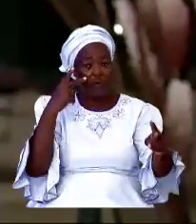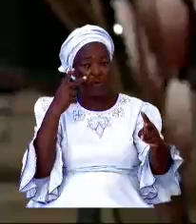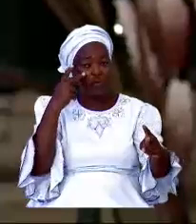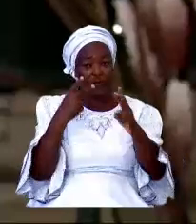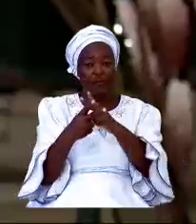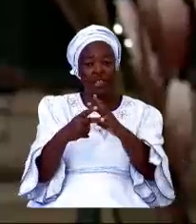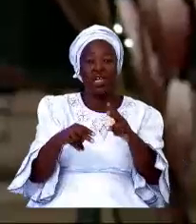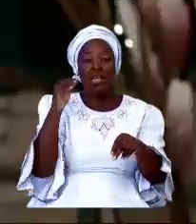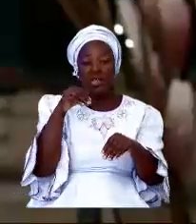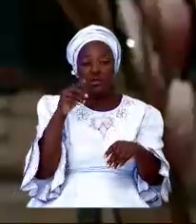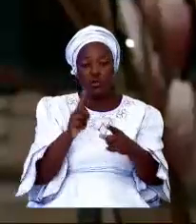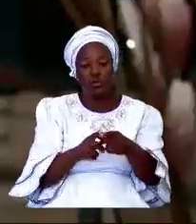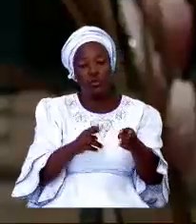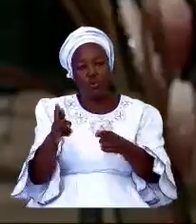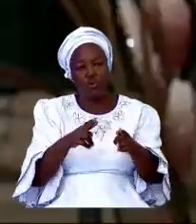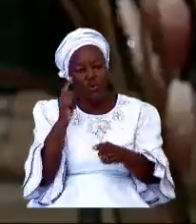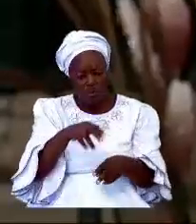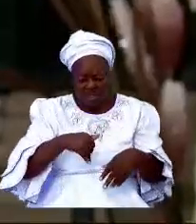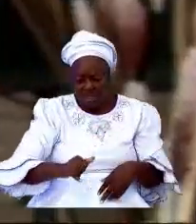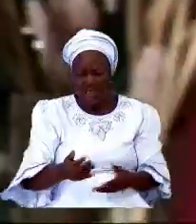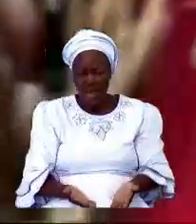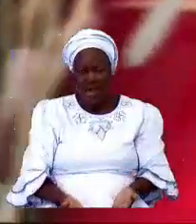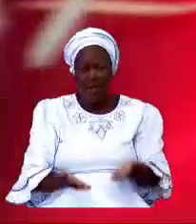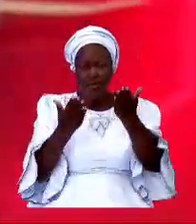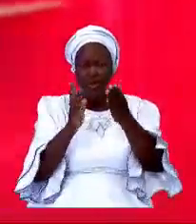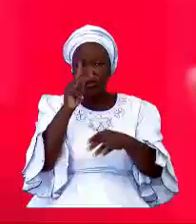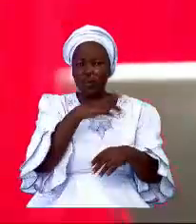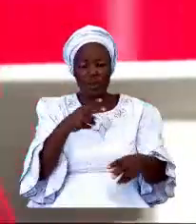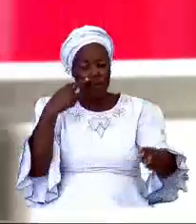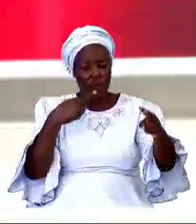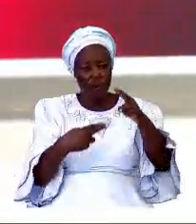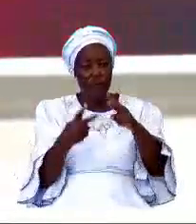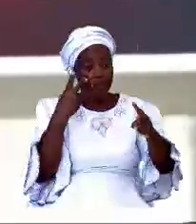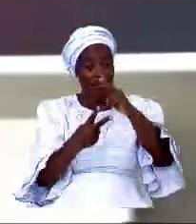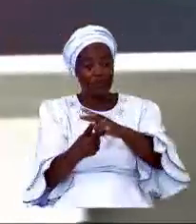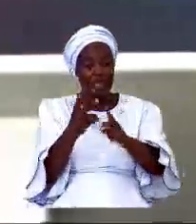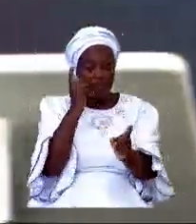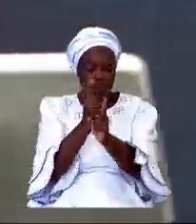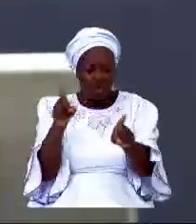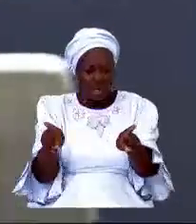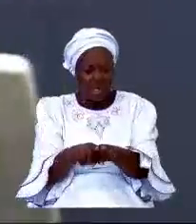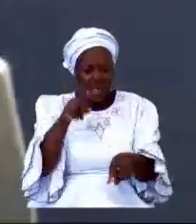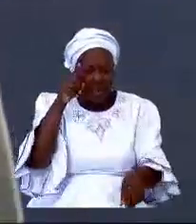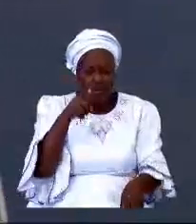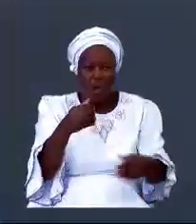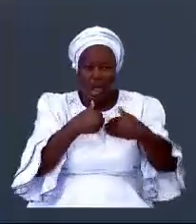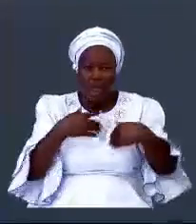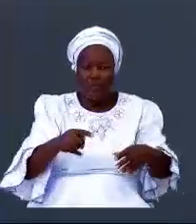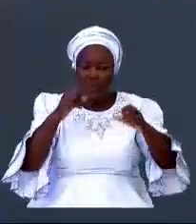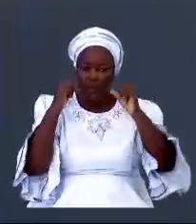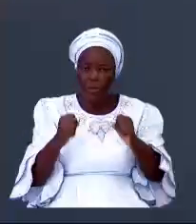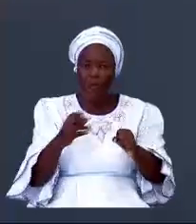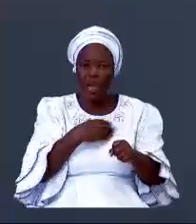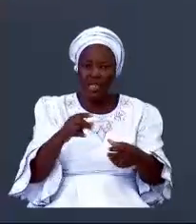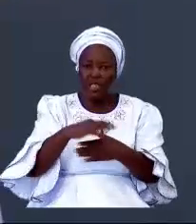to be prophet in thy room. You're still going to raise up a prophet exactly